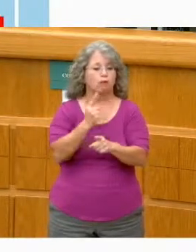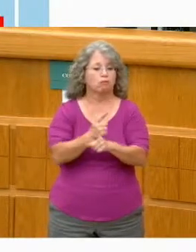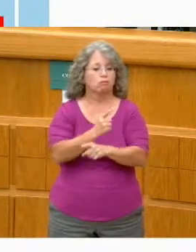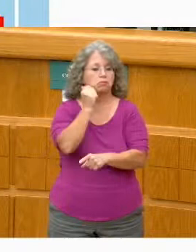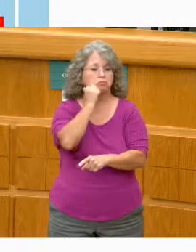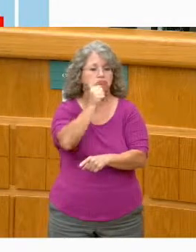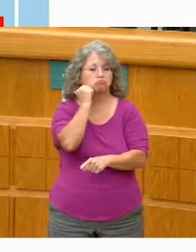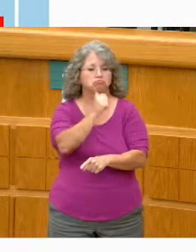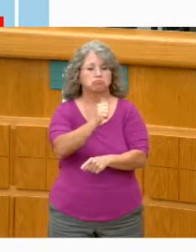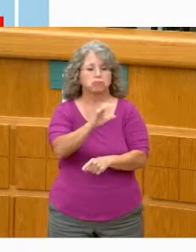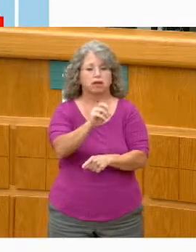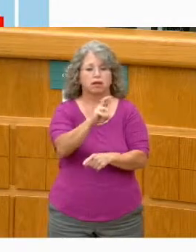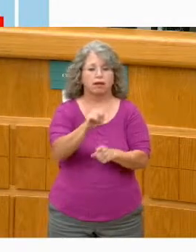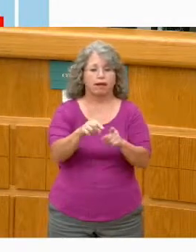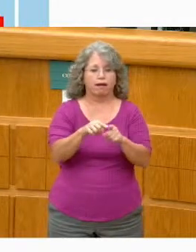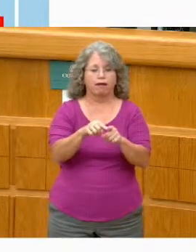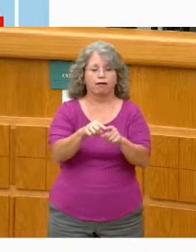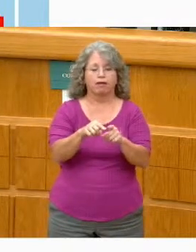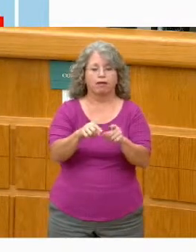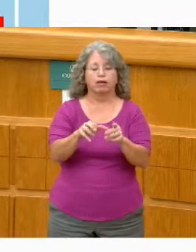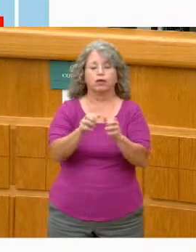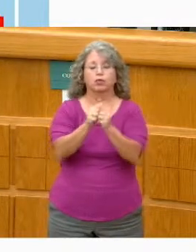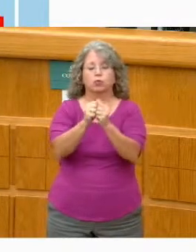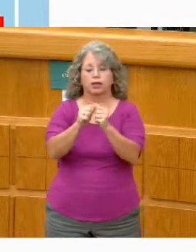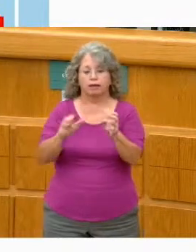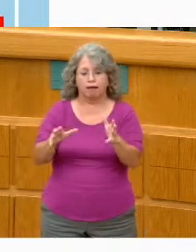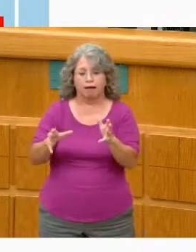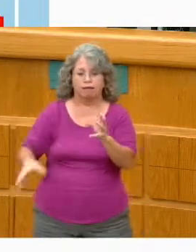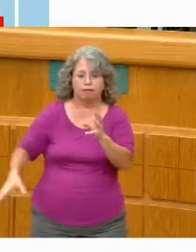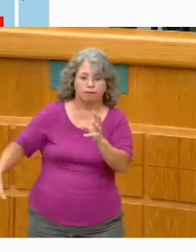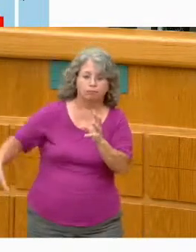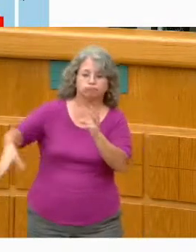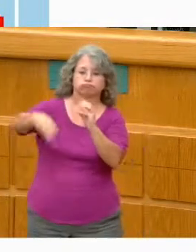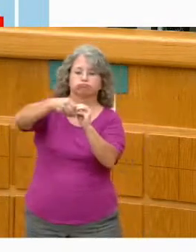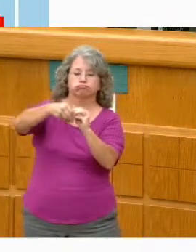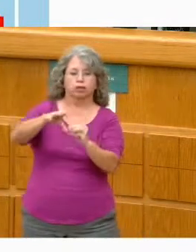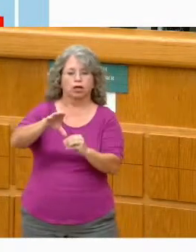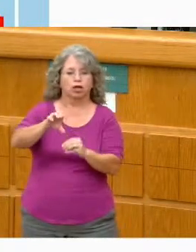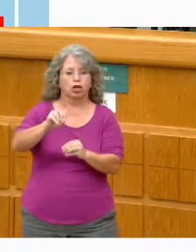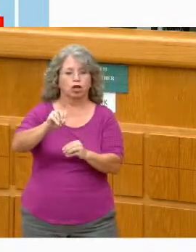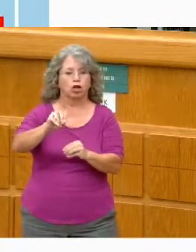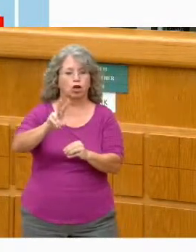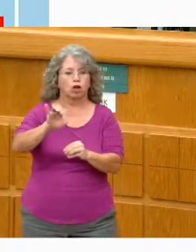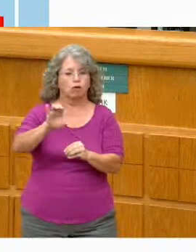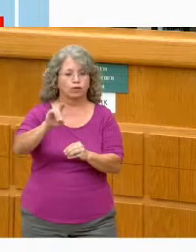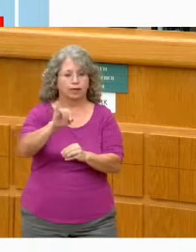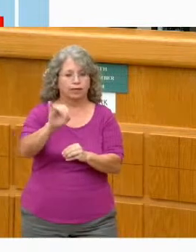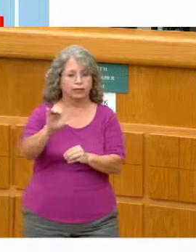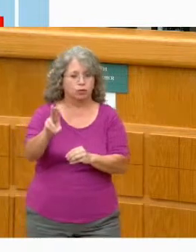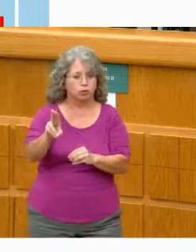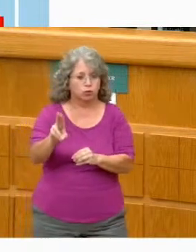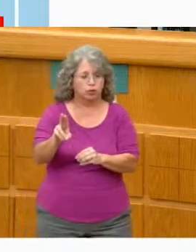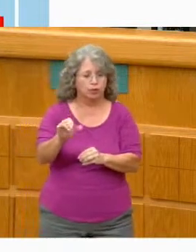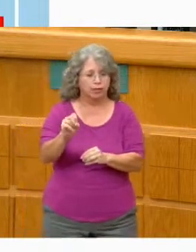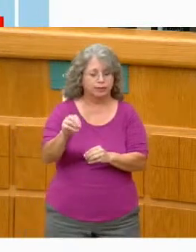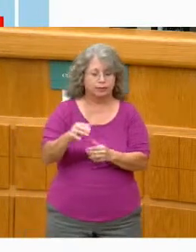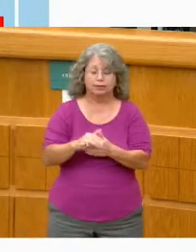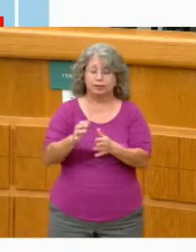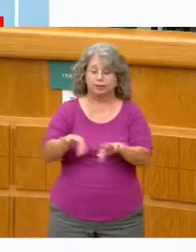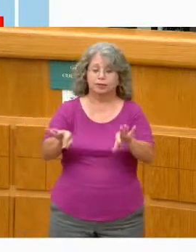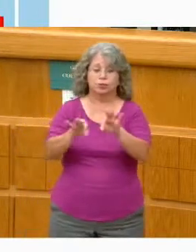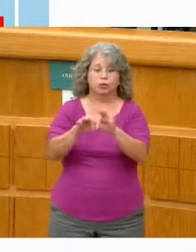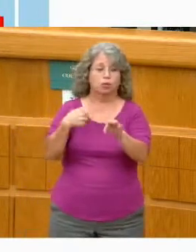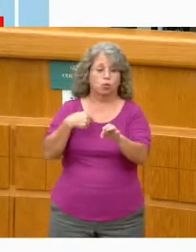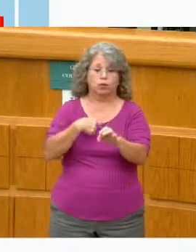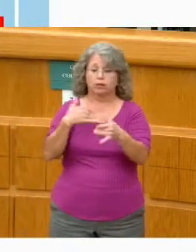of care that would have been possible if there weren't all these people with COVID. And so that's important to recognize, and we're